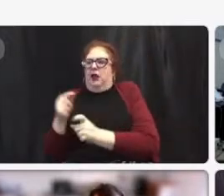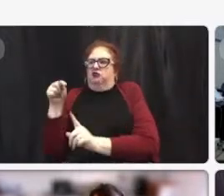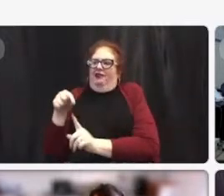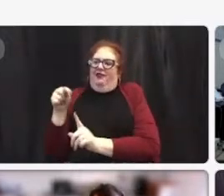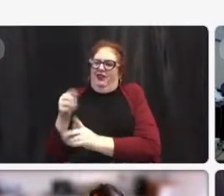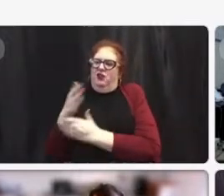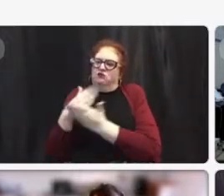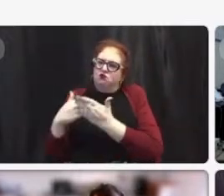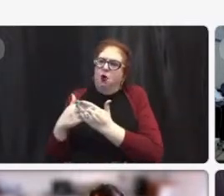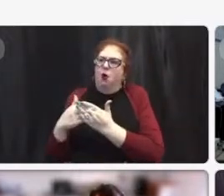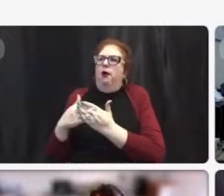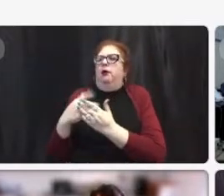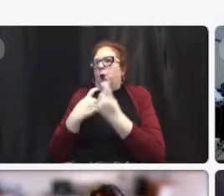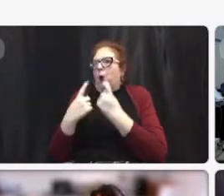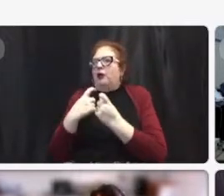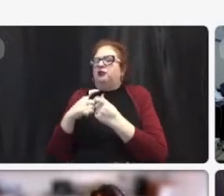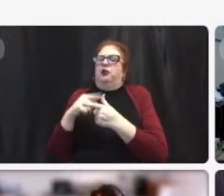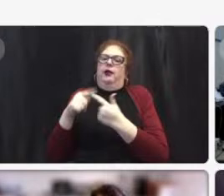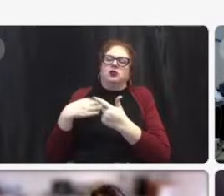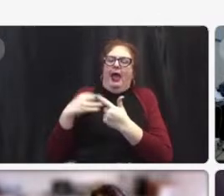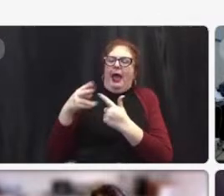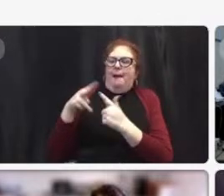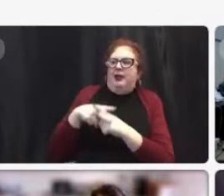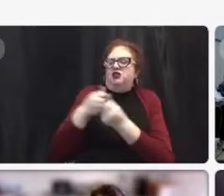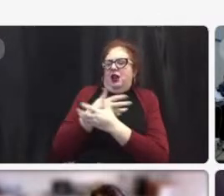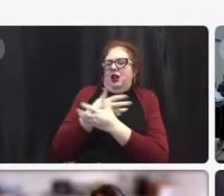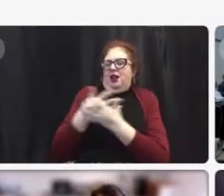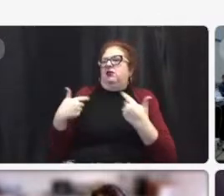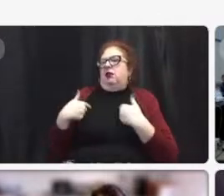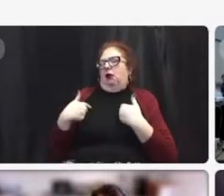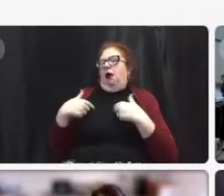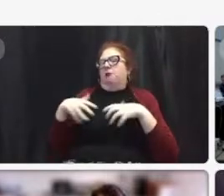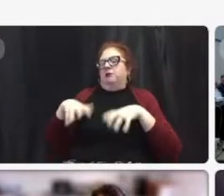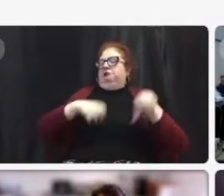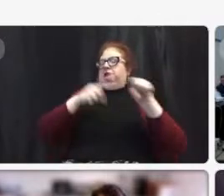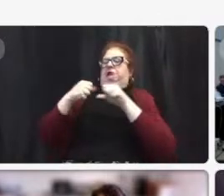and questionnaires and the mailings and everything. Understand. Thank you.